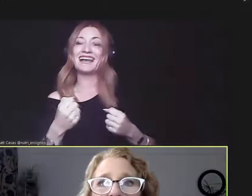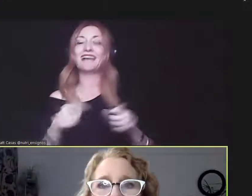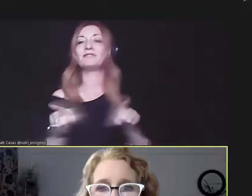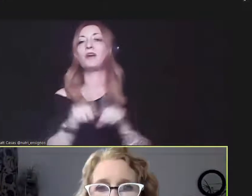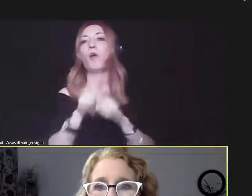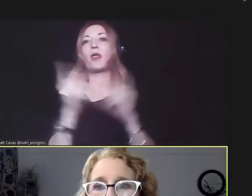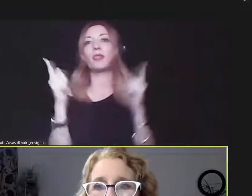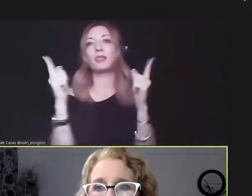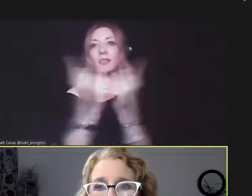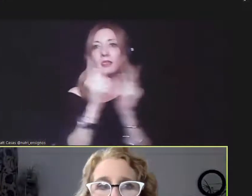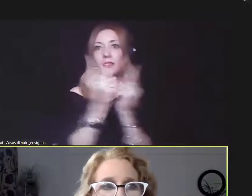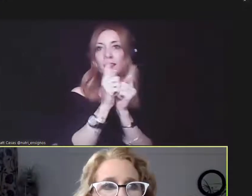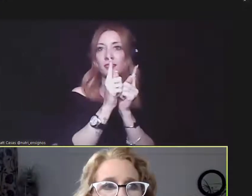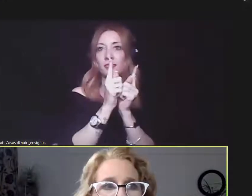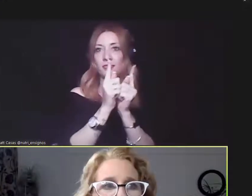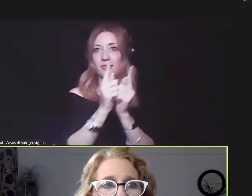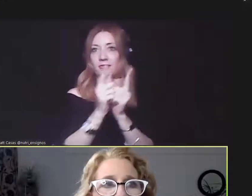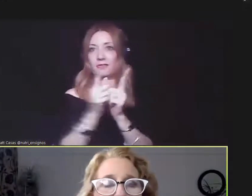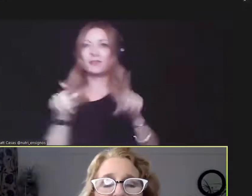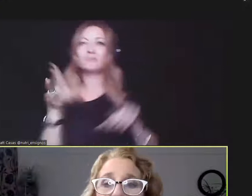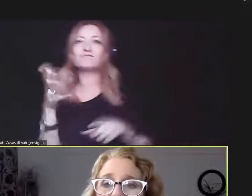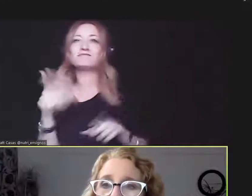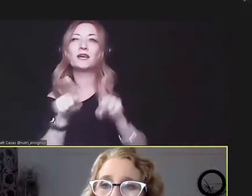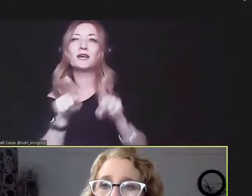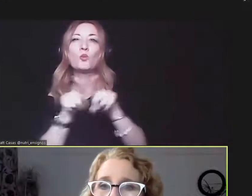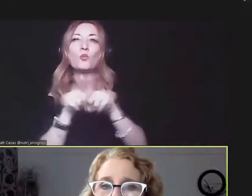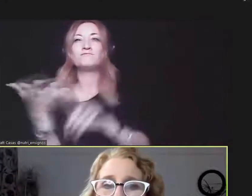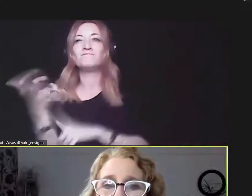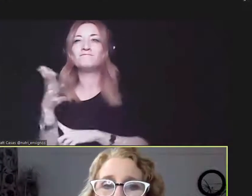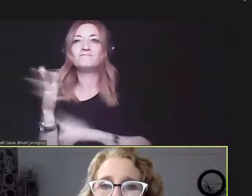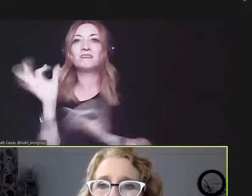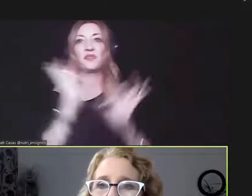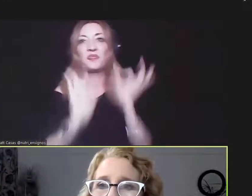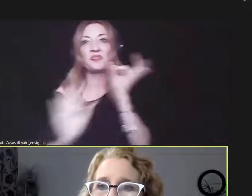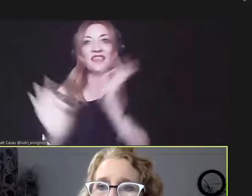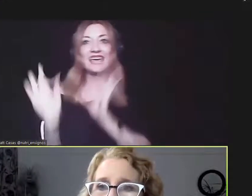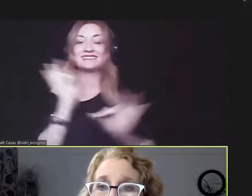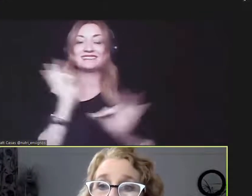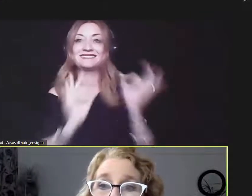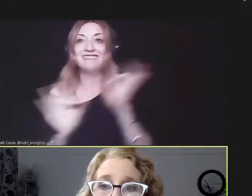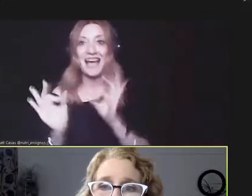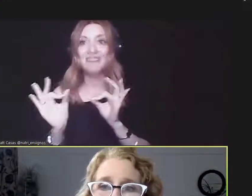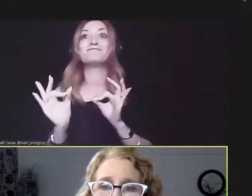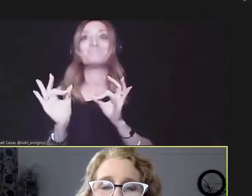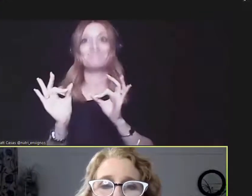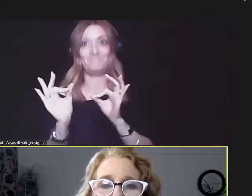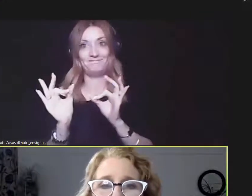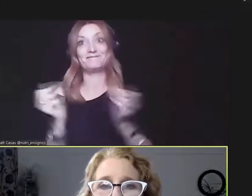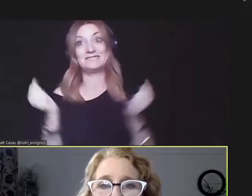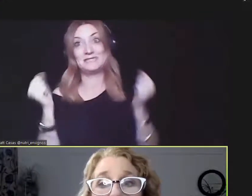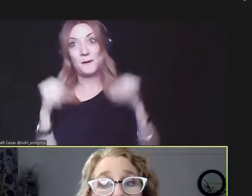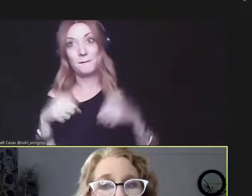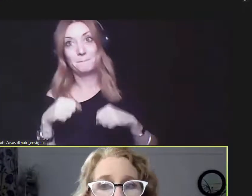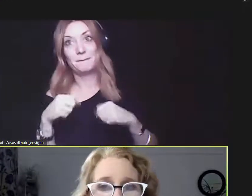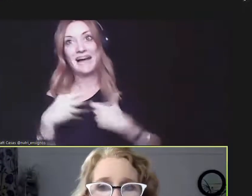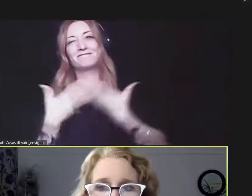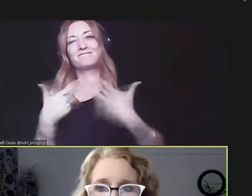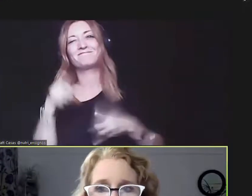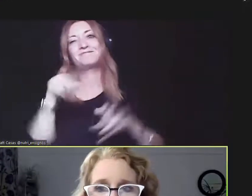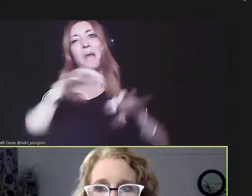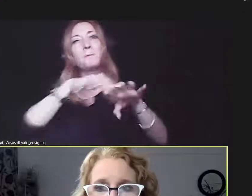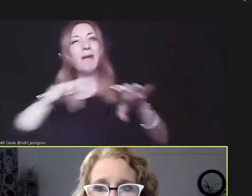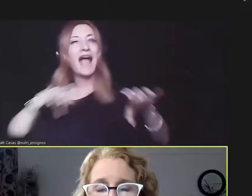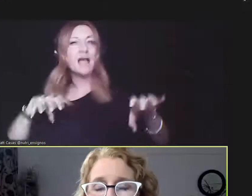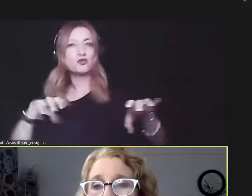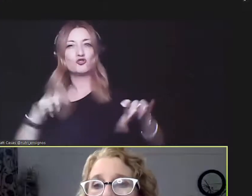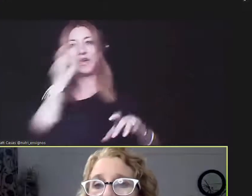a typical detox diet might involve maybe a time where you do